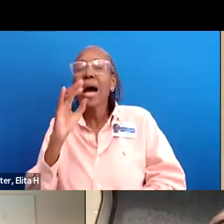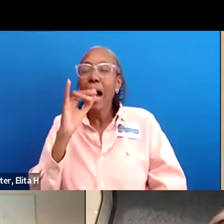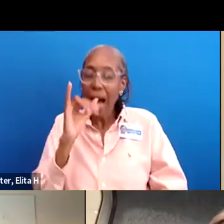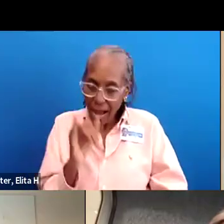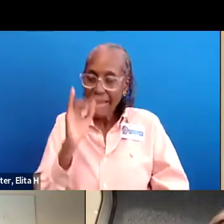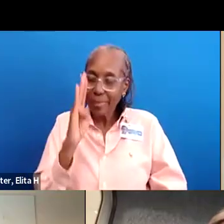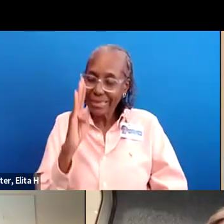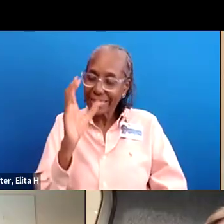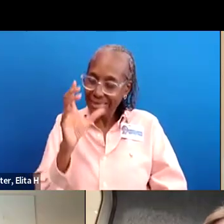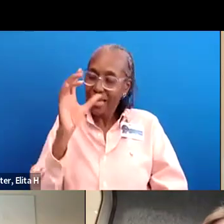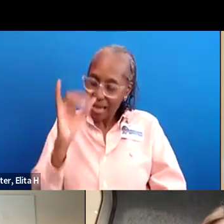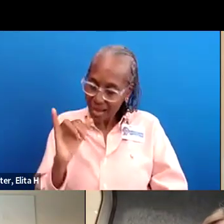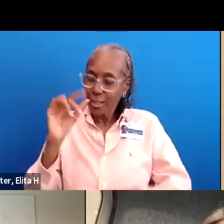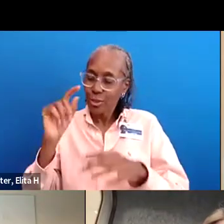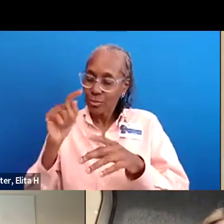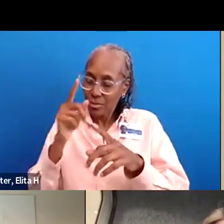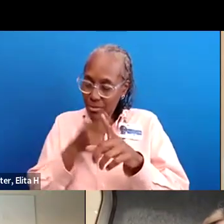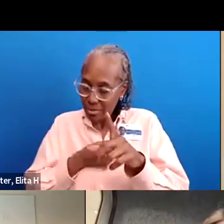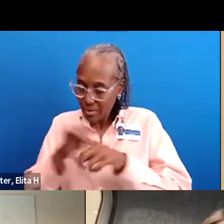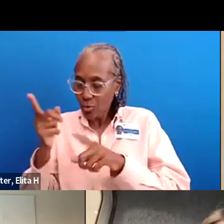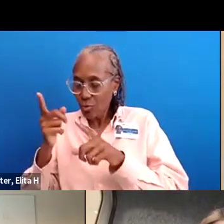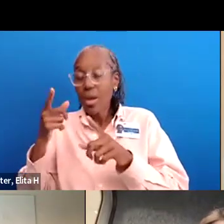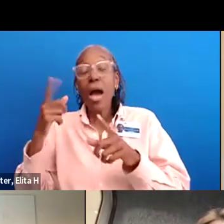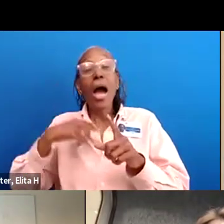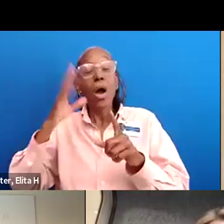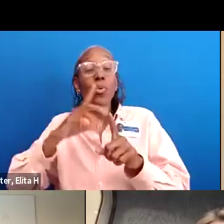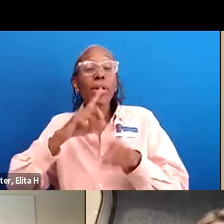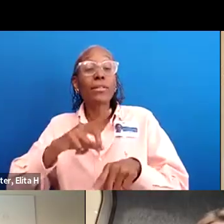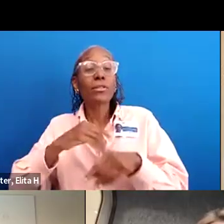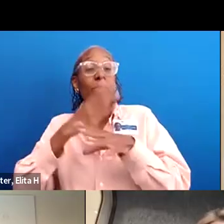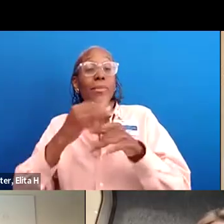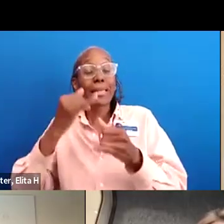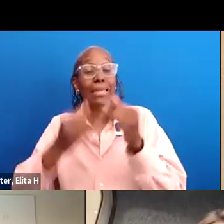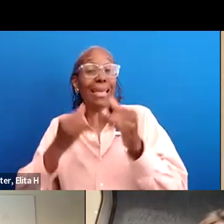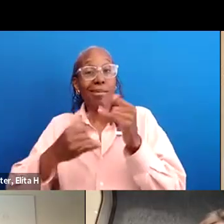IBCI train of thought, but I will answer those at the webinar at the end